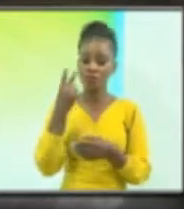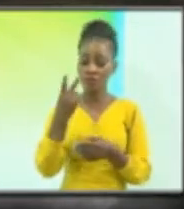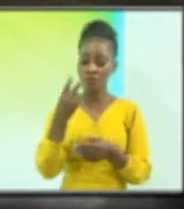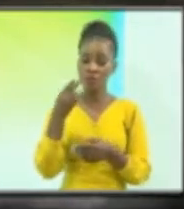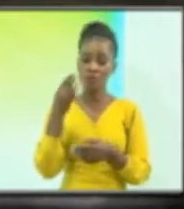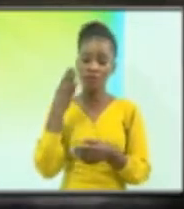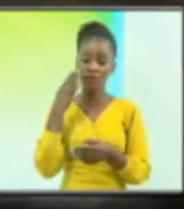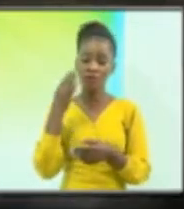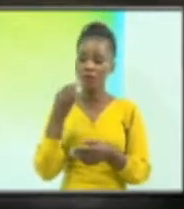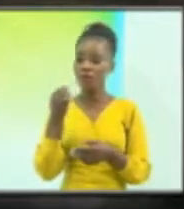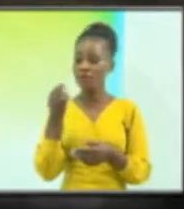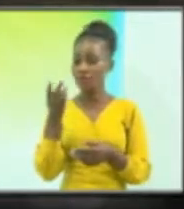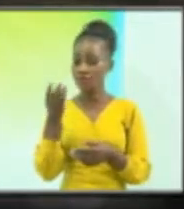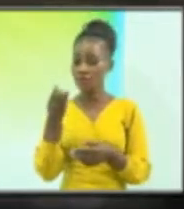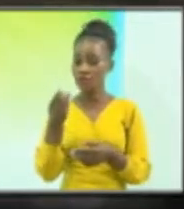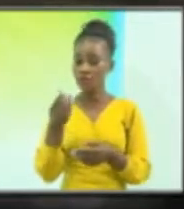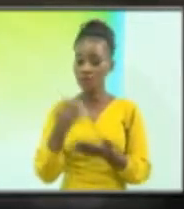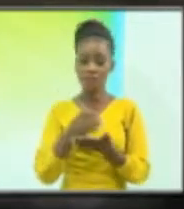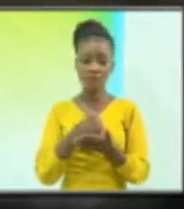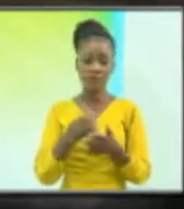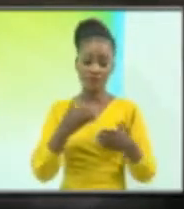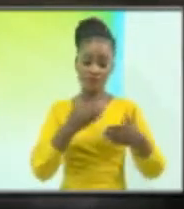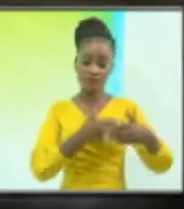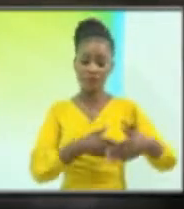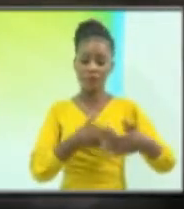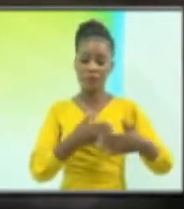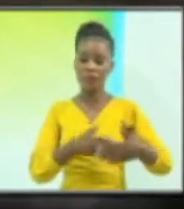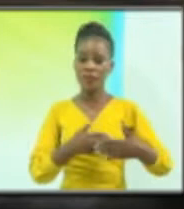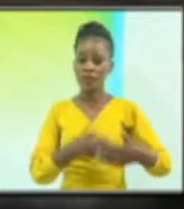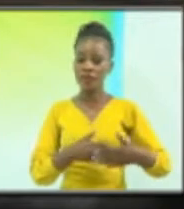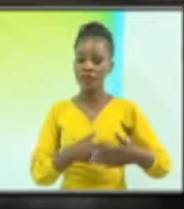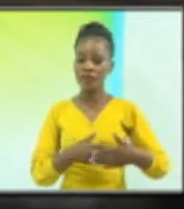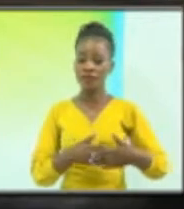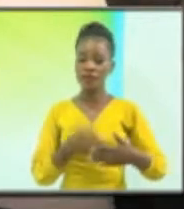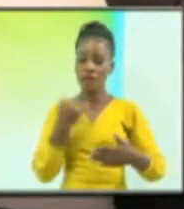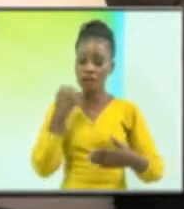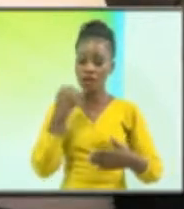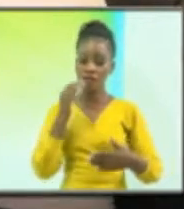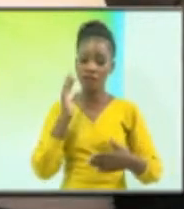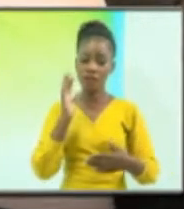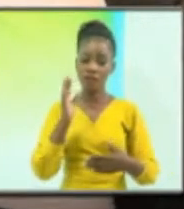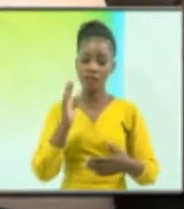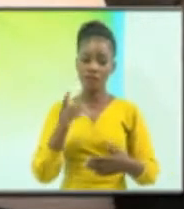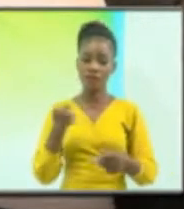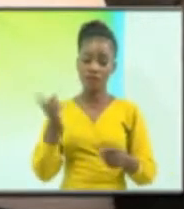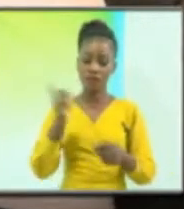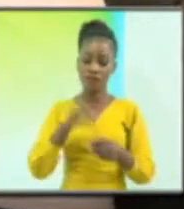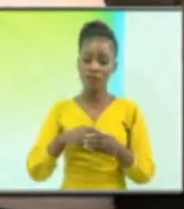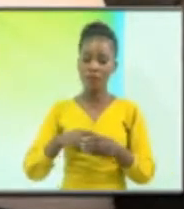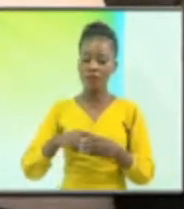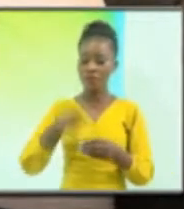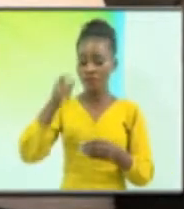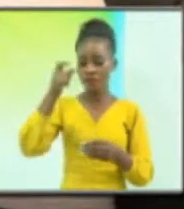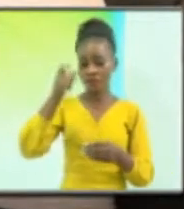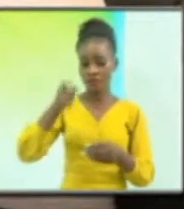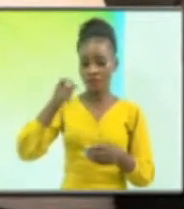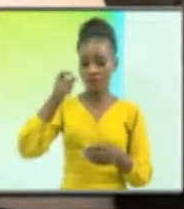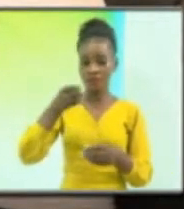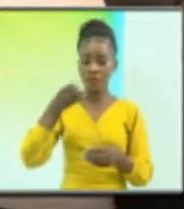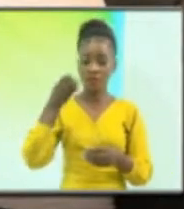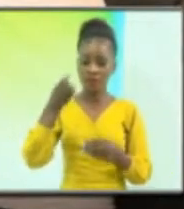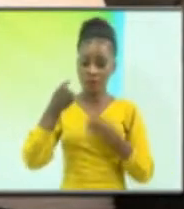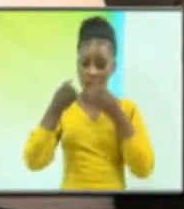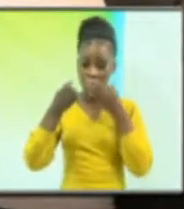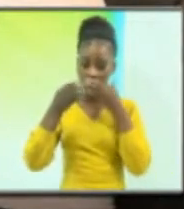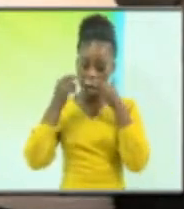shillings. So when he came outside the ministry, he approached approached somebody. Of course, they saw